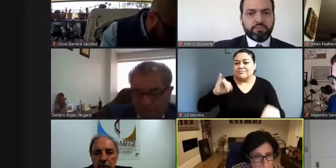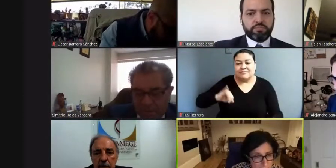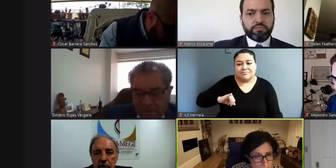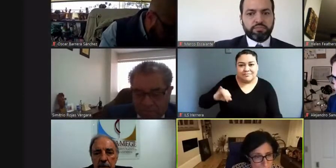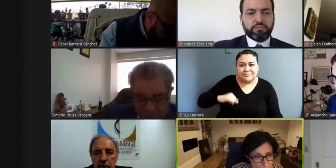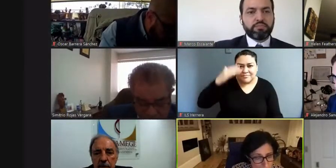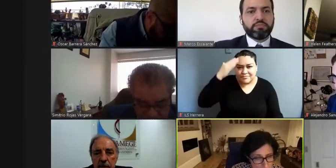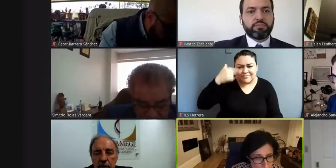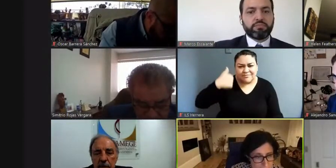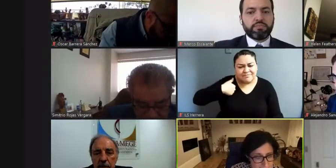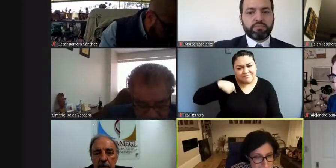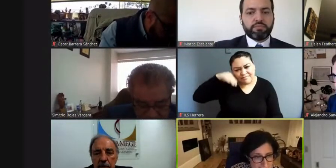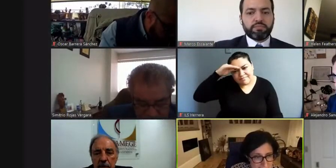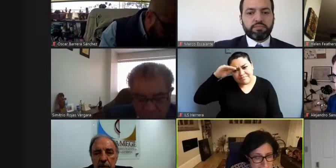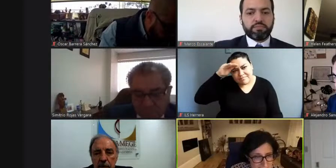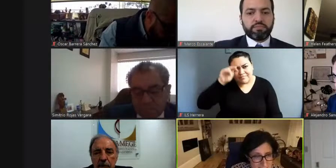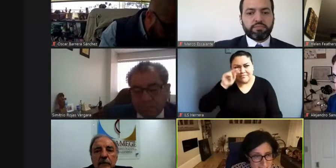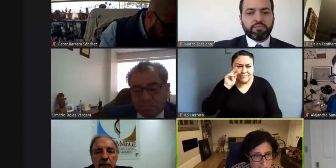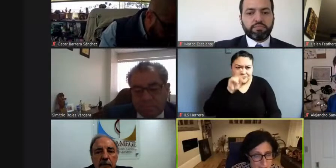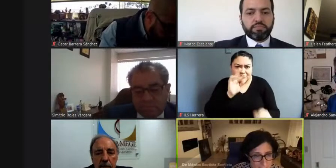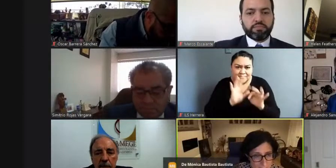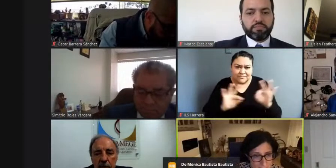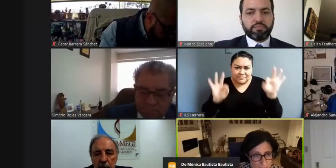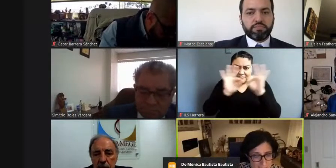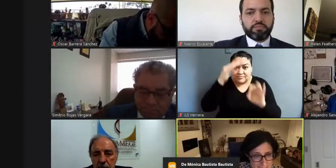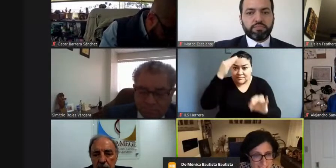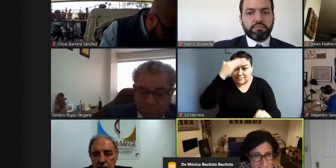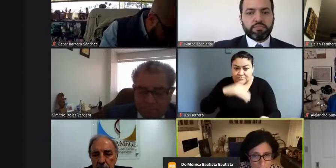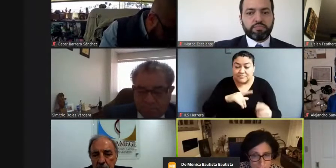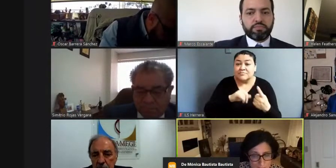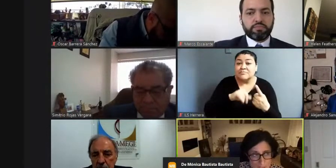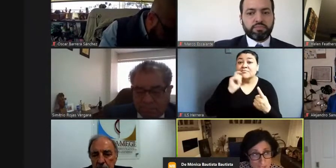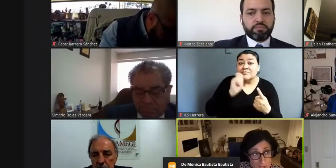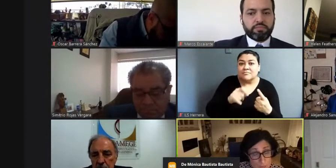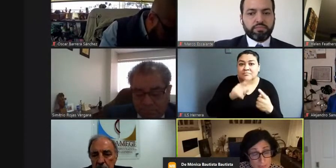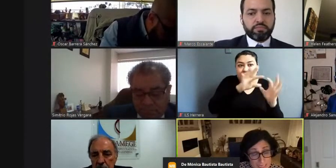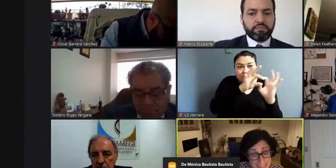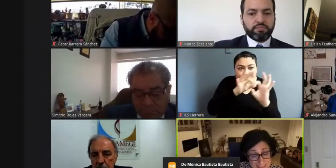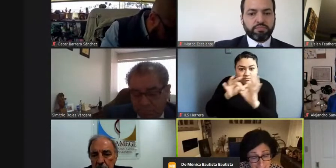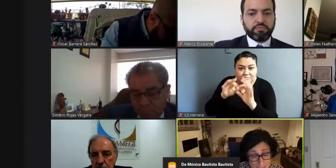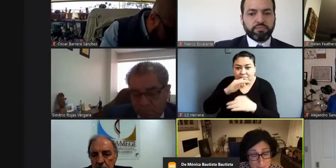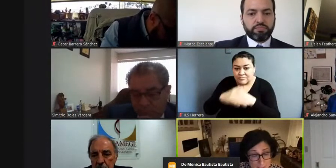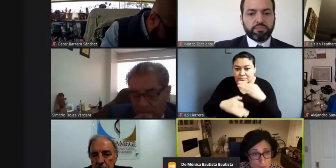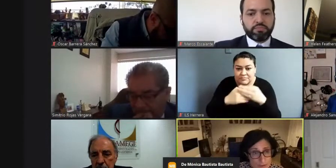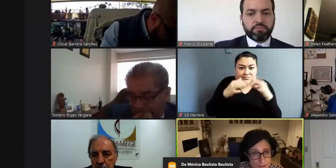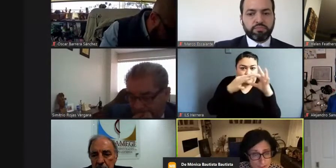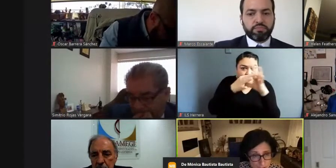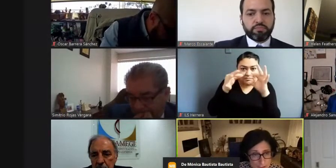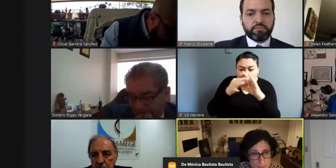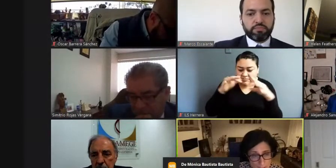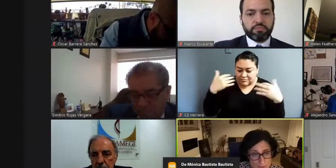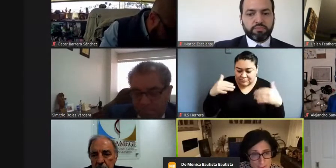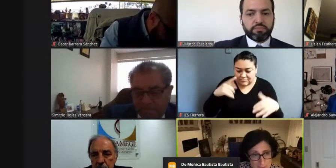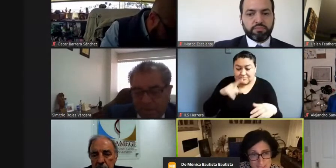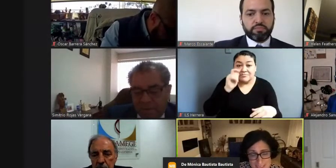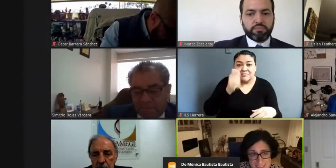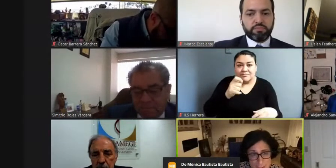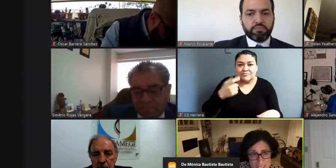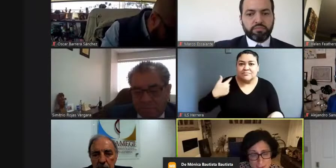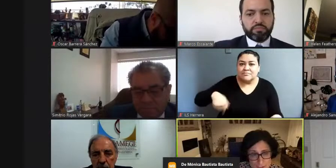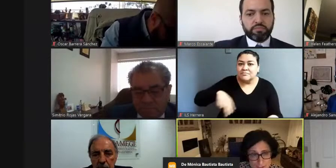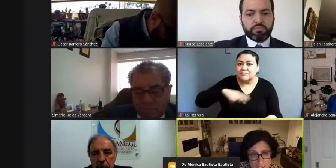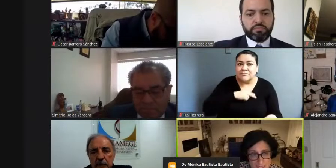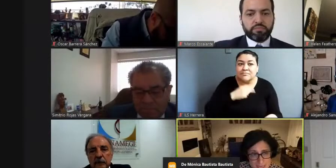alignment between what everyone's saying around that we need to sort of we need to think beyond traditional approaches to